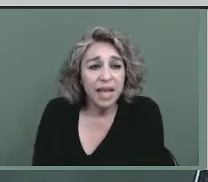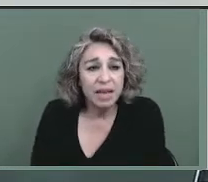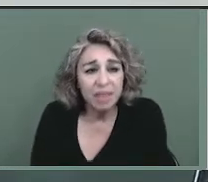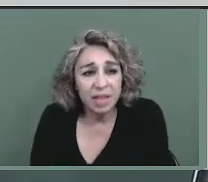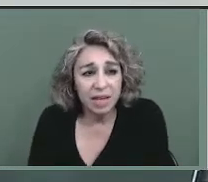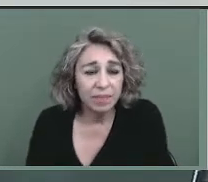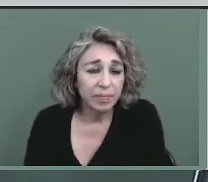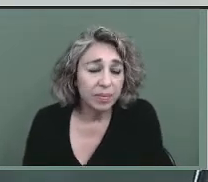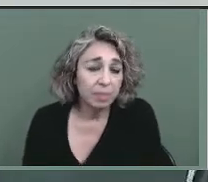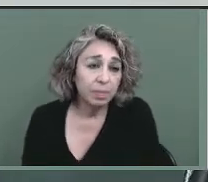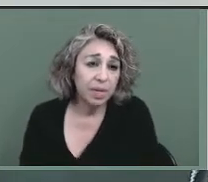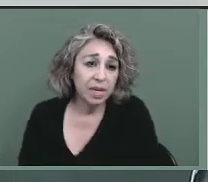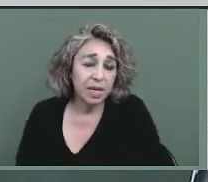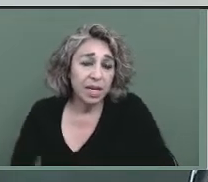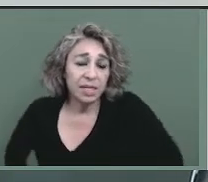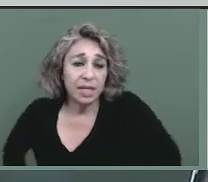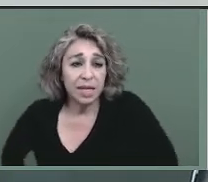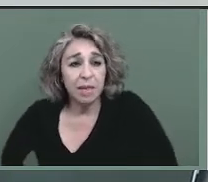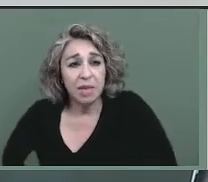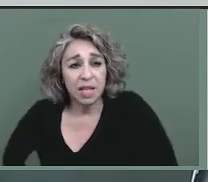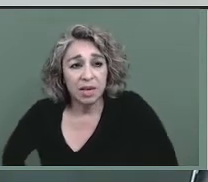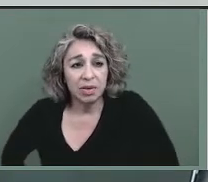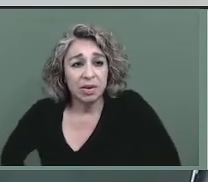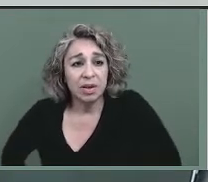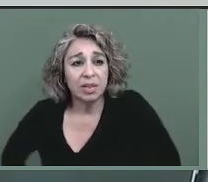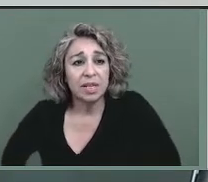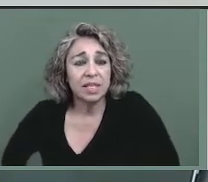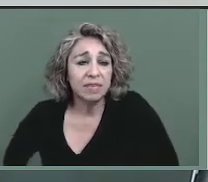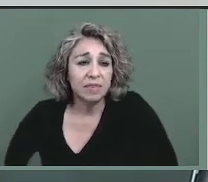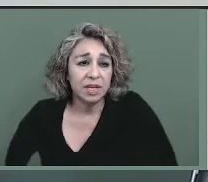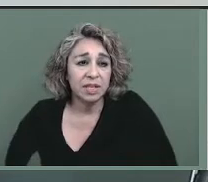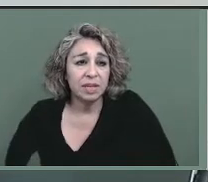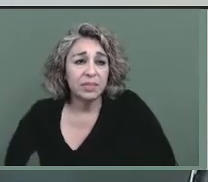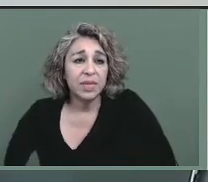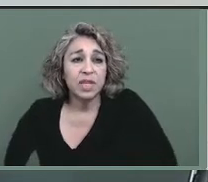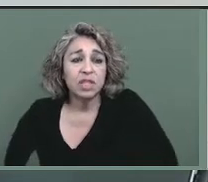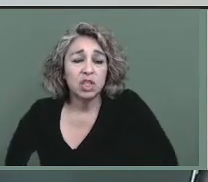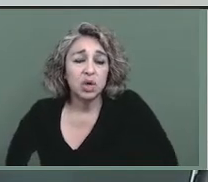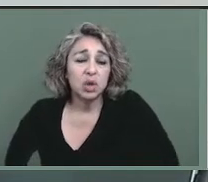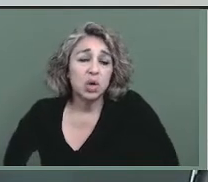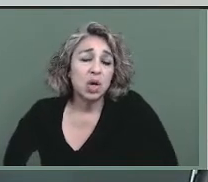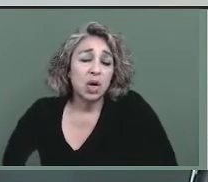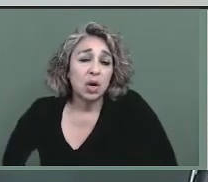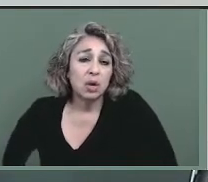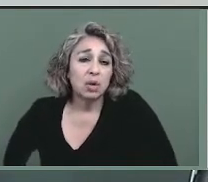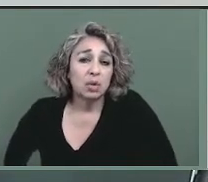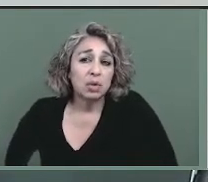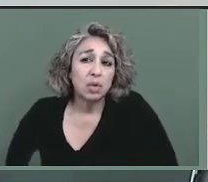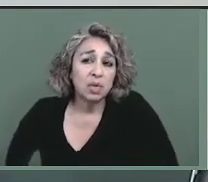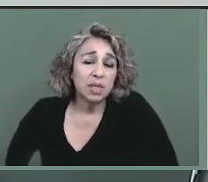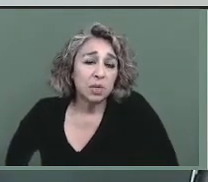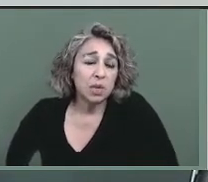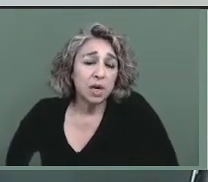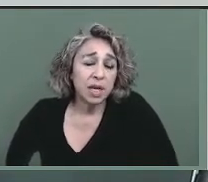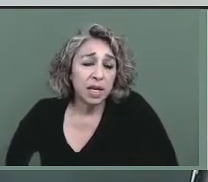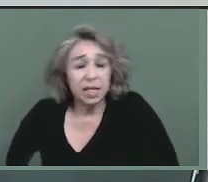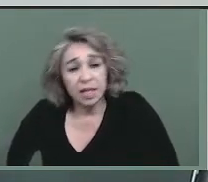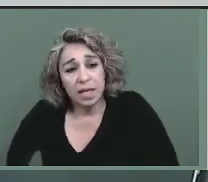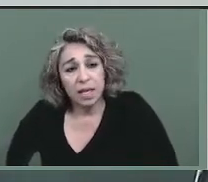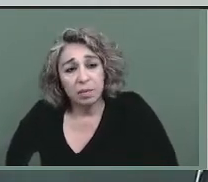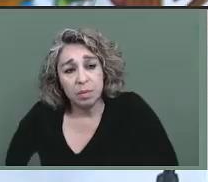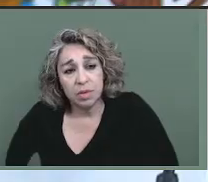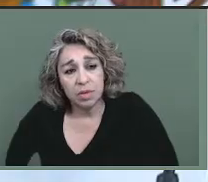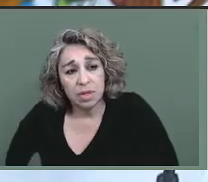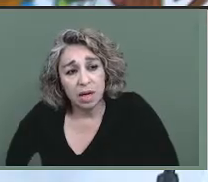to everything. But yes, a tabulator, that's different. So the ones that work in